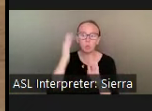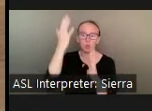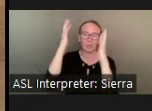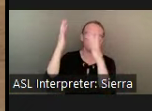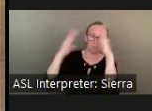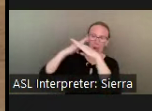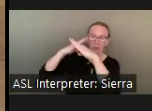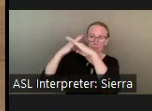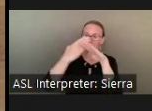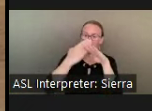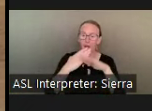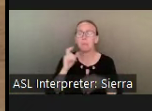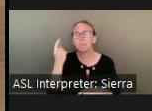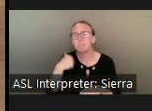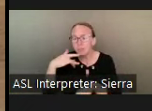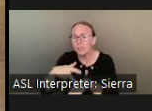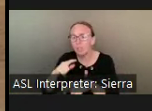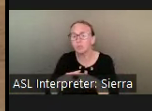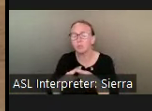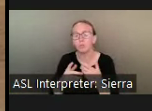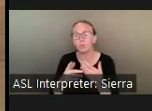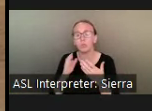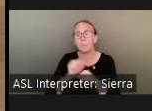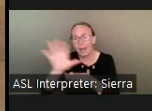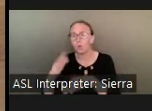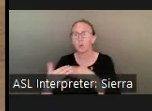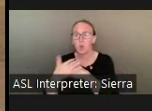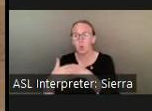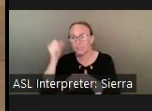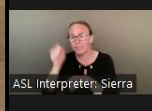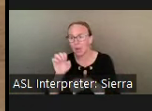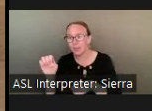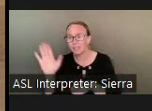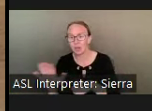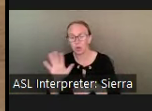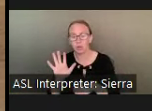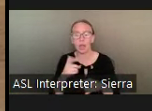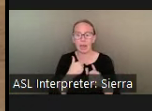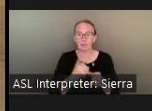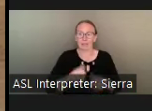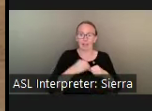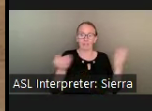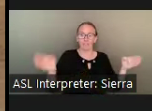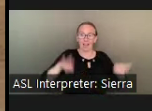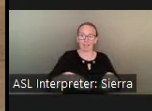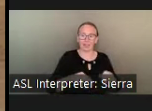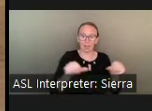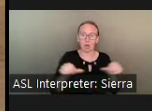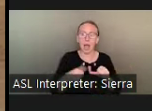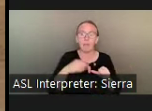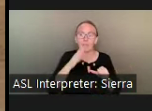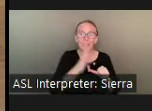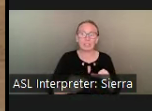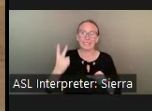things. And though I've been to like, you know, the mountains to the coast on the southeast, I don't think I've been, and even like I've lived in valley areas, I don't think I've seen like a